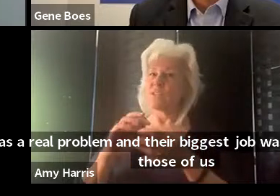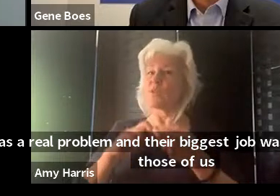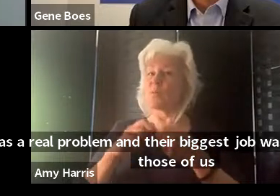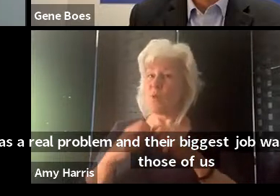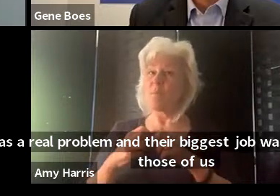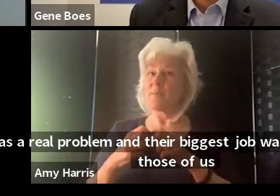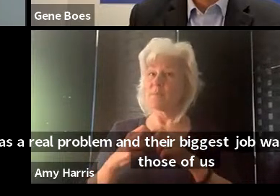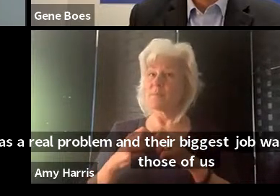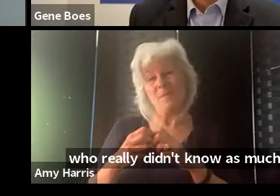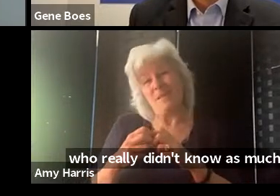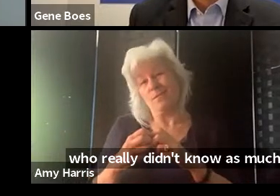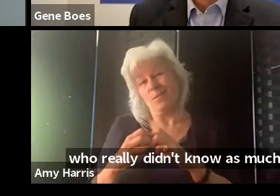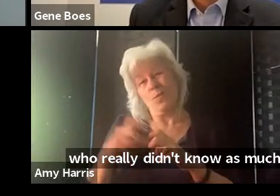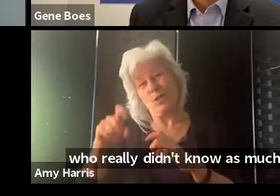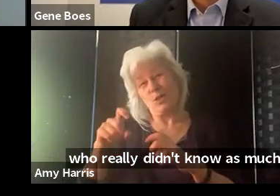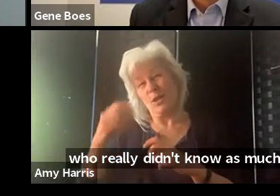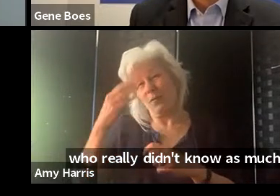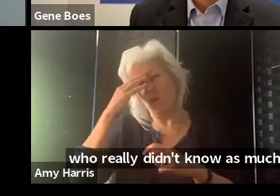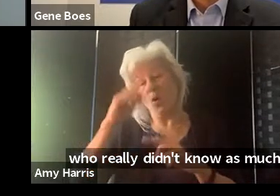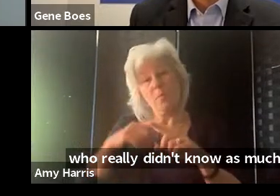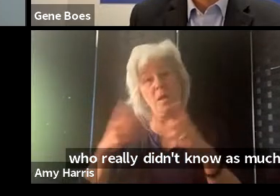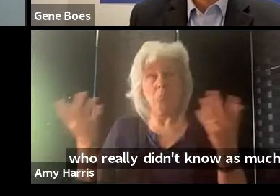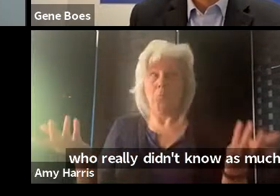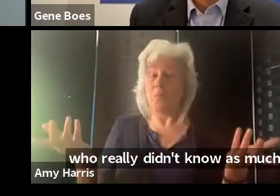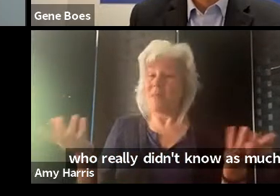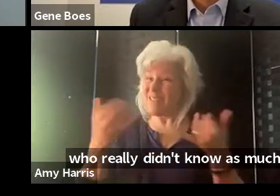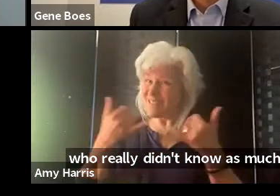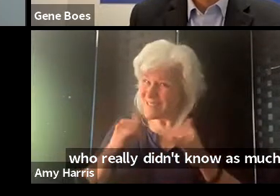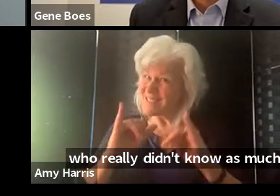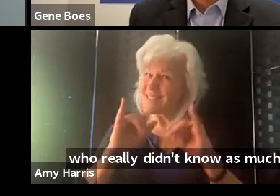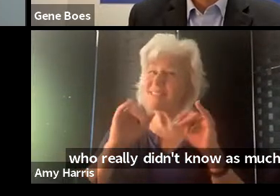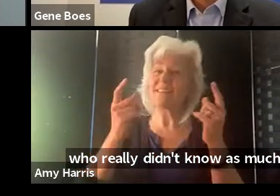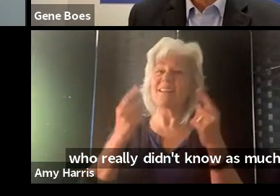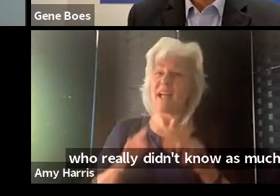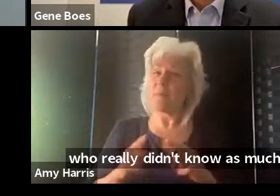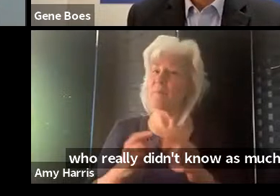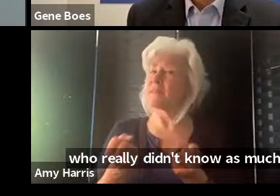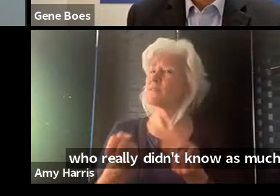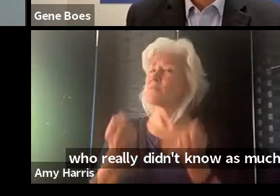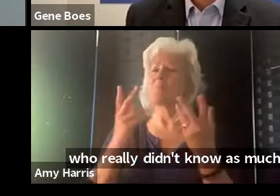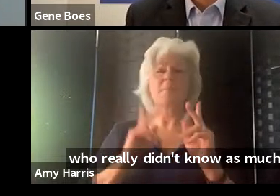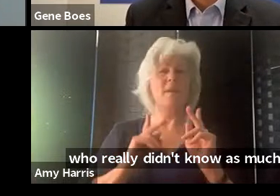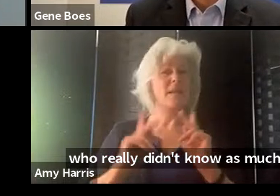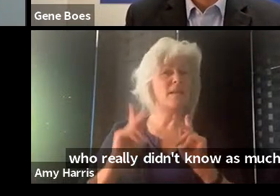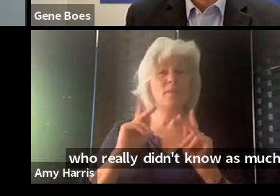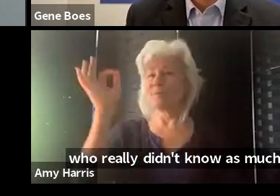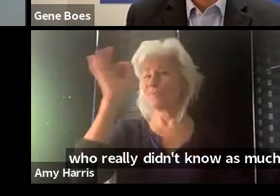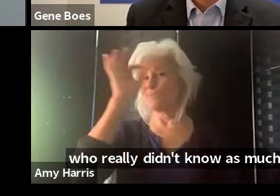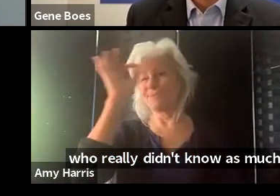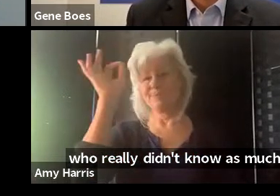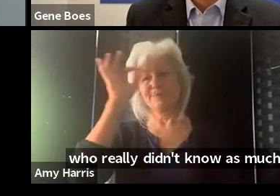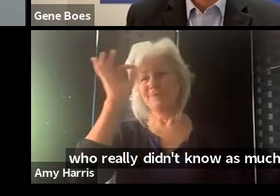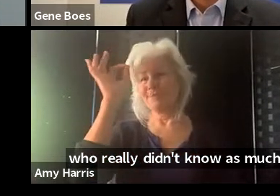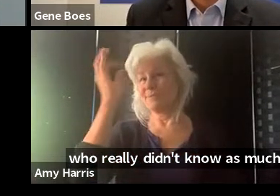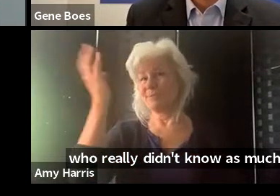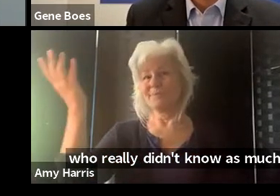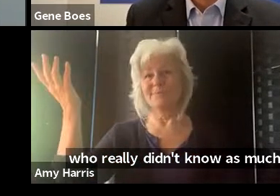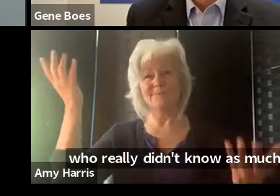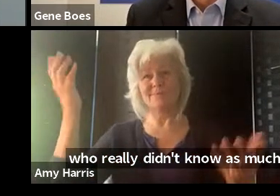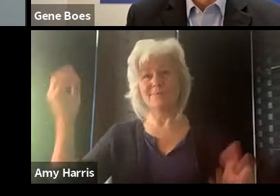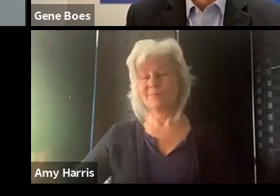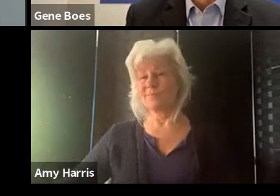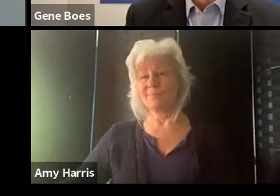should have. But that still exists. There are a lot of people out there who just on a